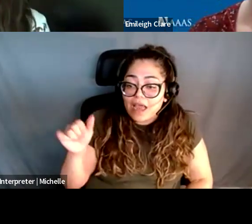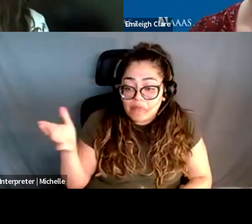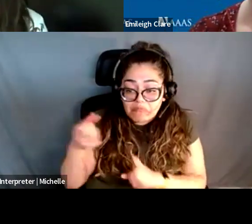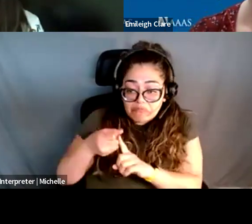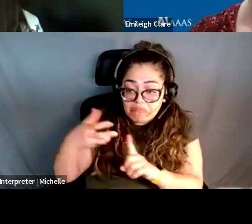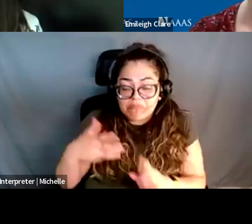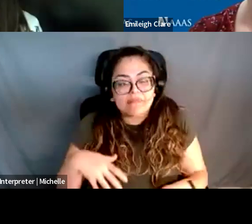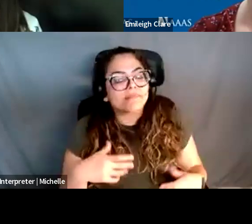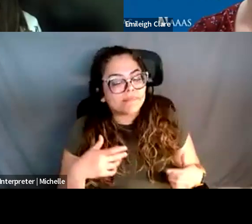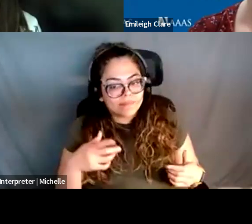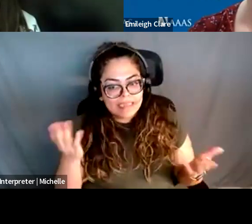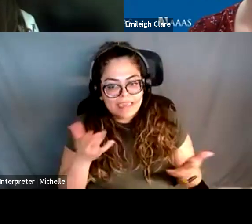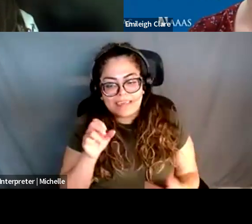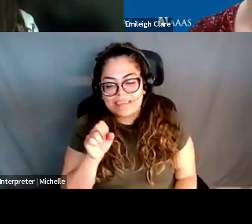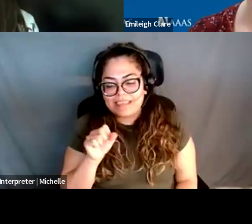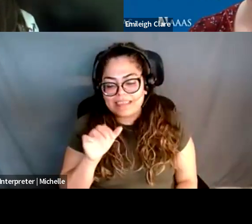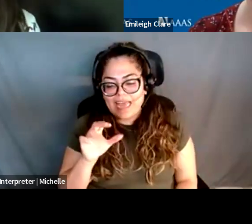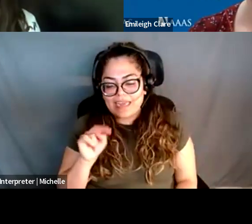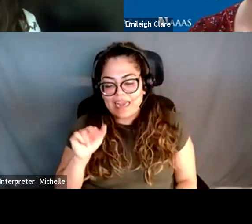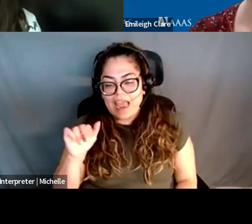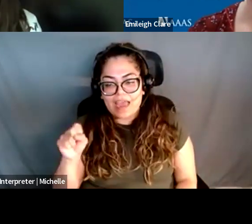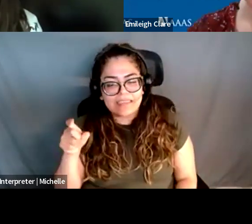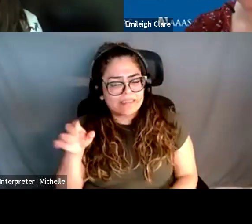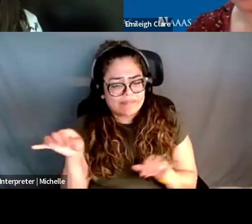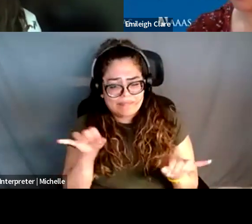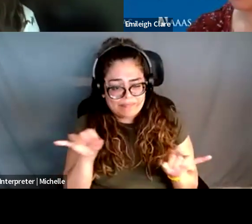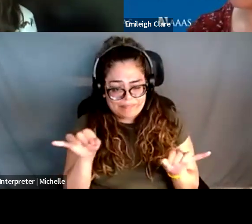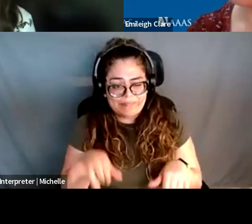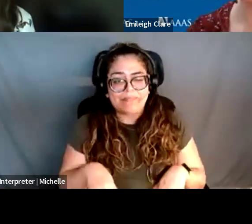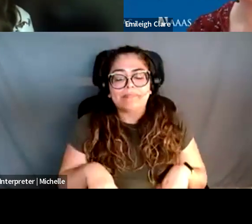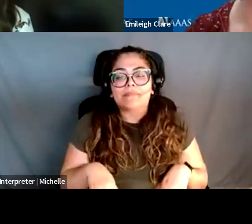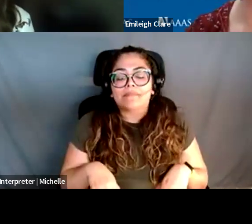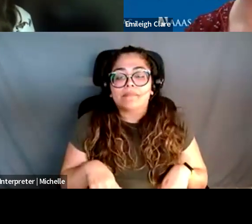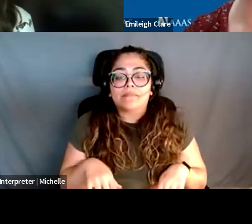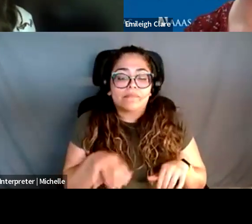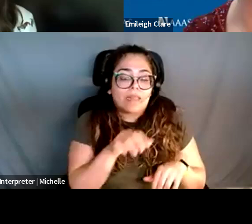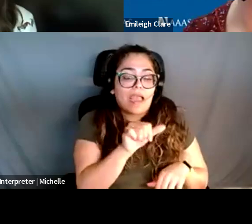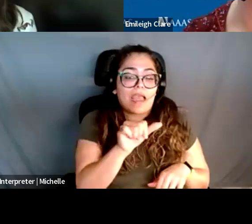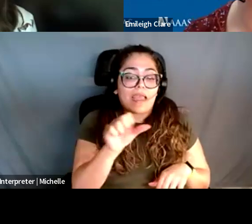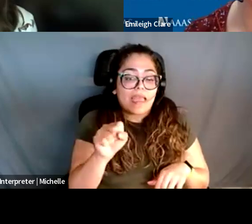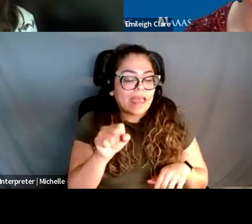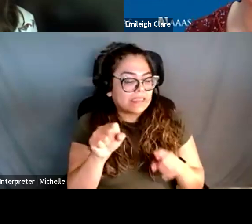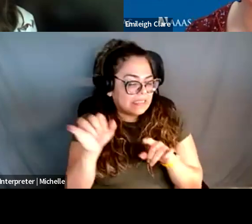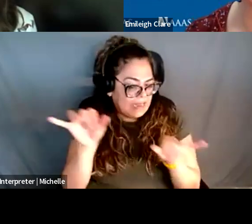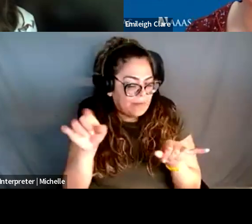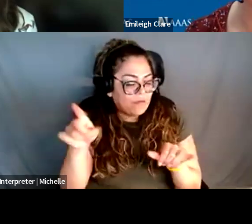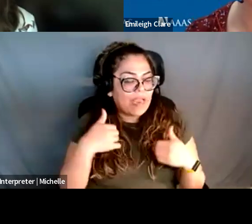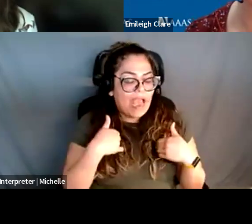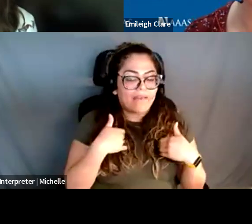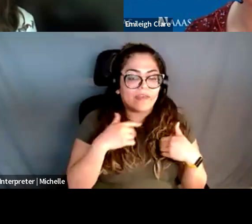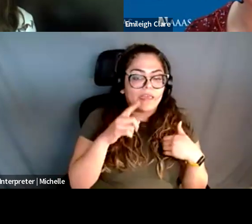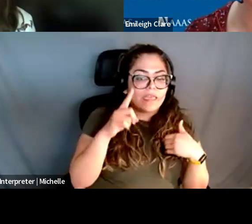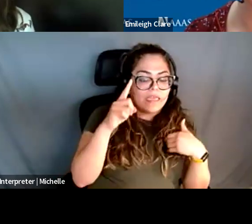For SACNAS, it's very similar, actually. So like AAAS, we have governance roles and we